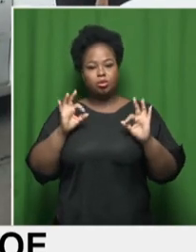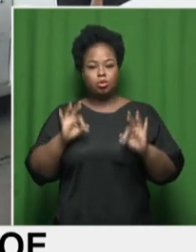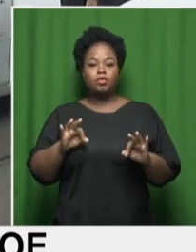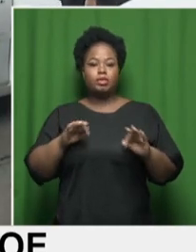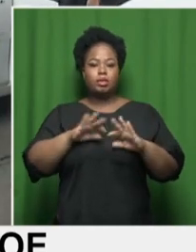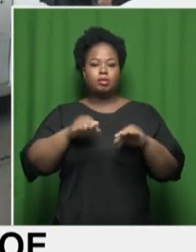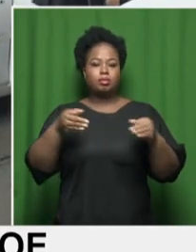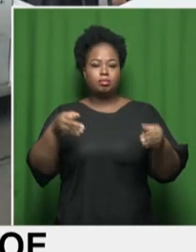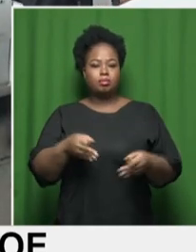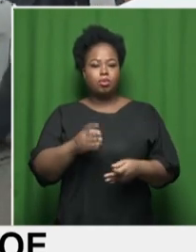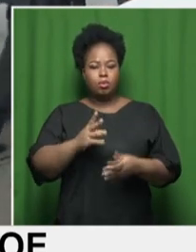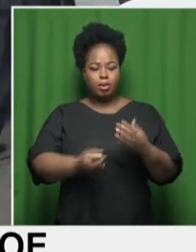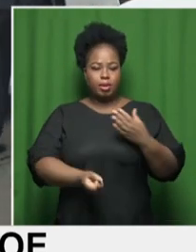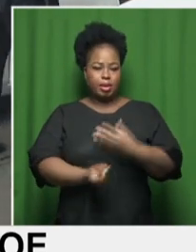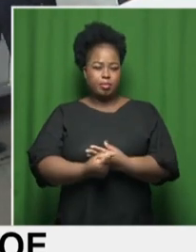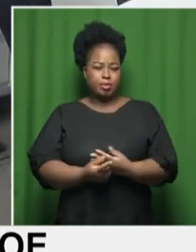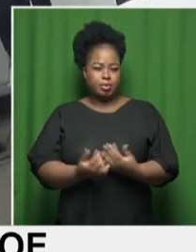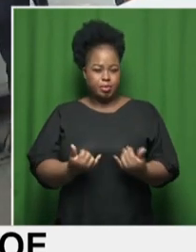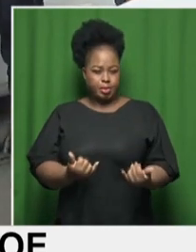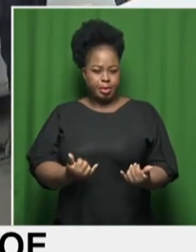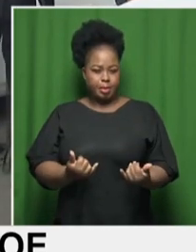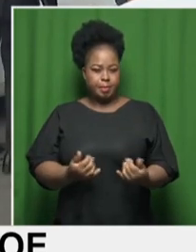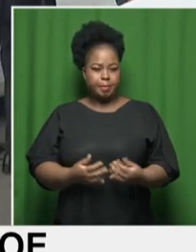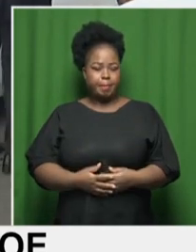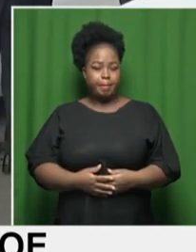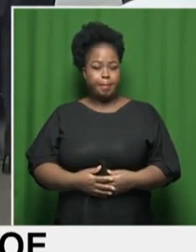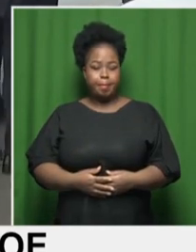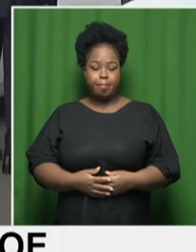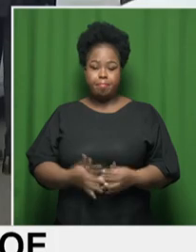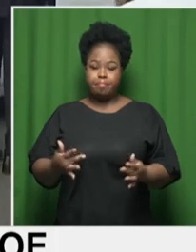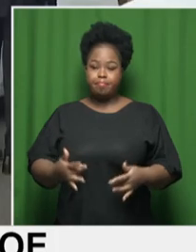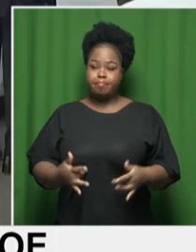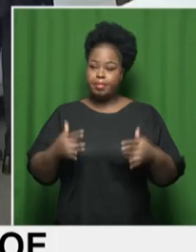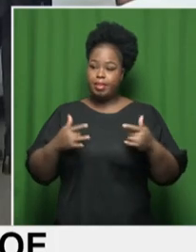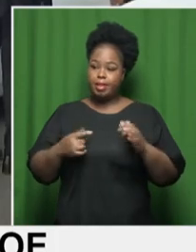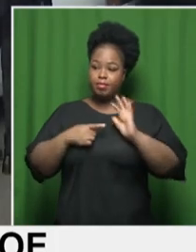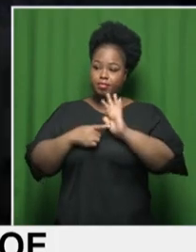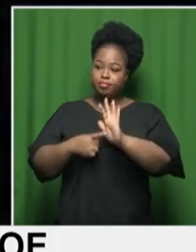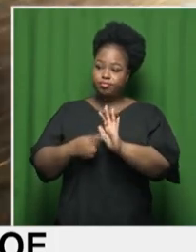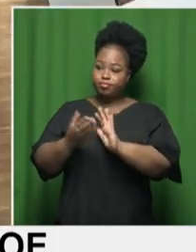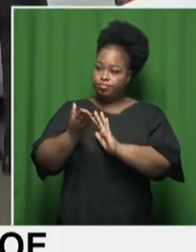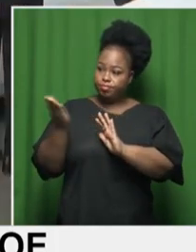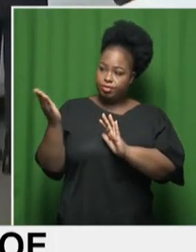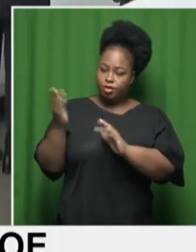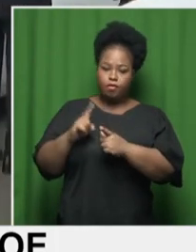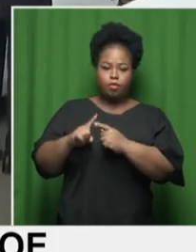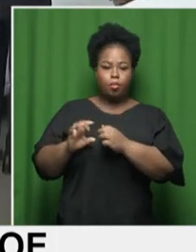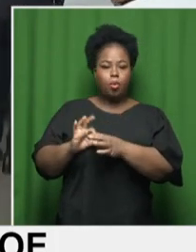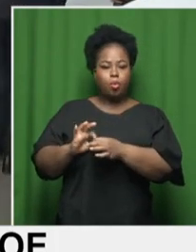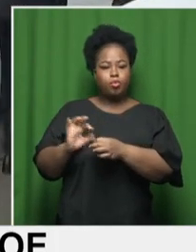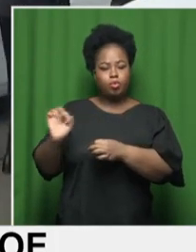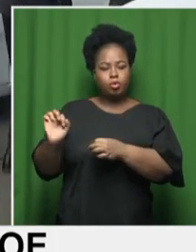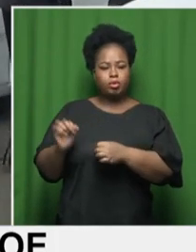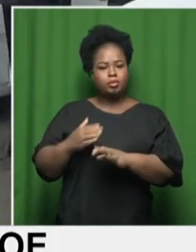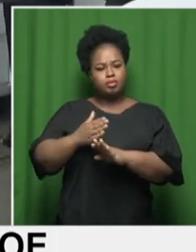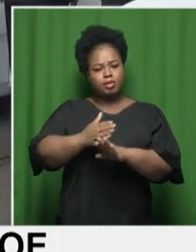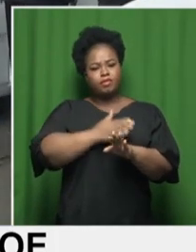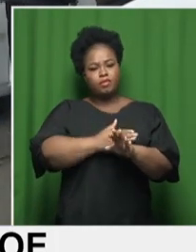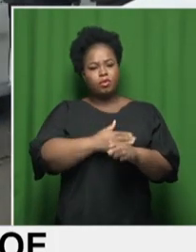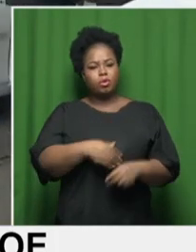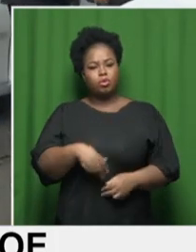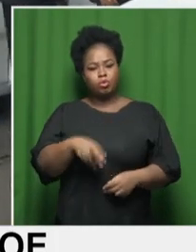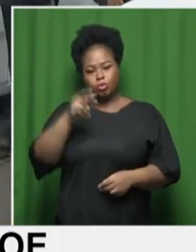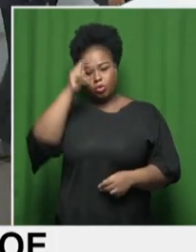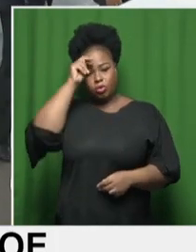proceedings will happen today. There was live visuals from his home. We spoke to the nephew of the